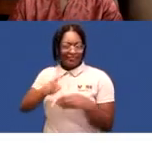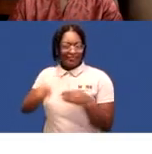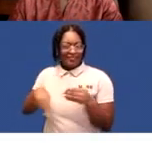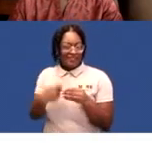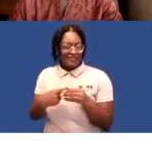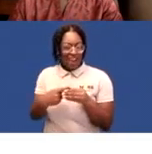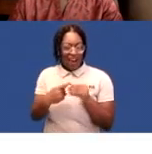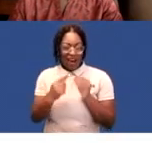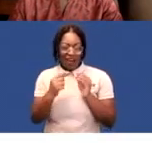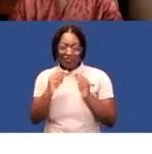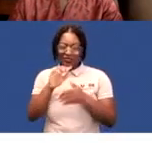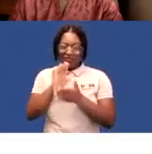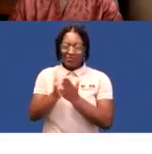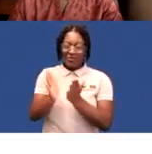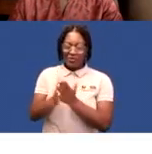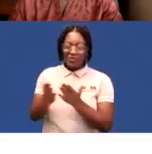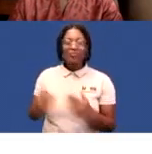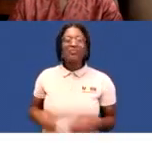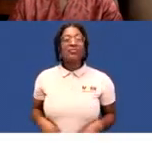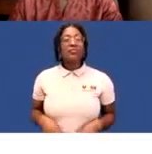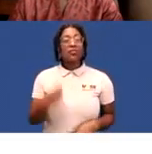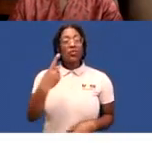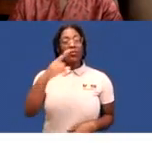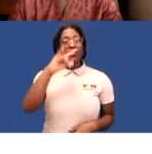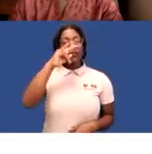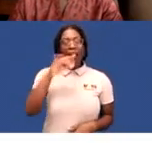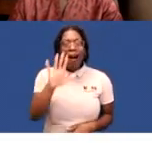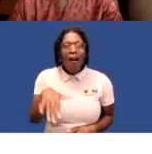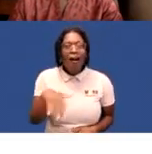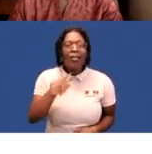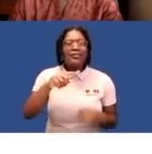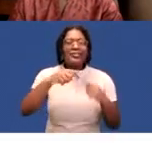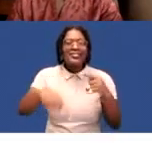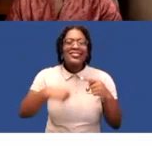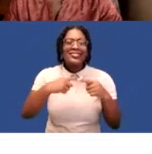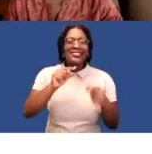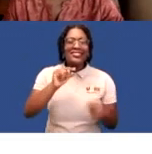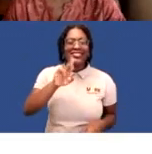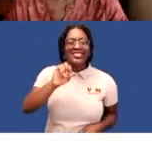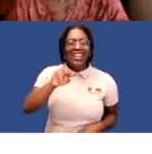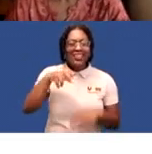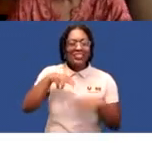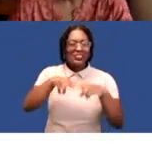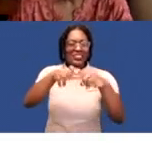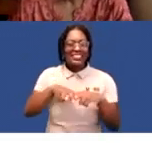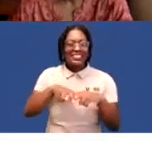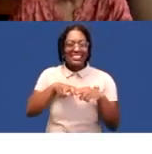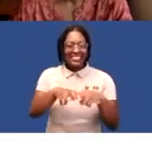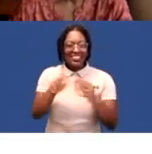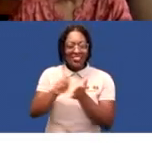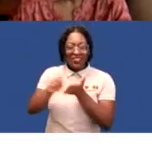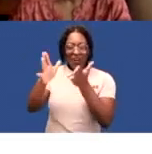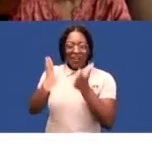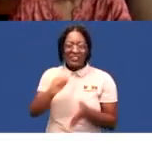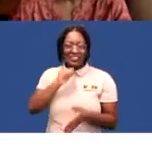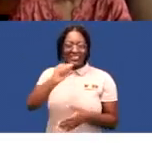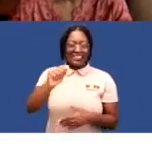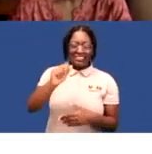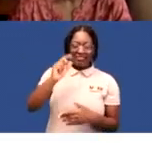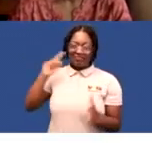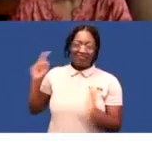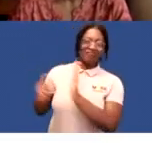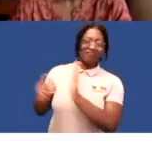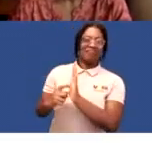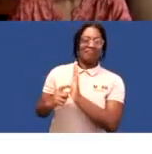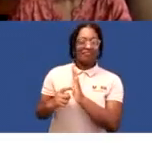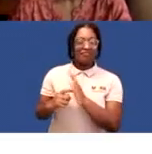as beautiful. How can we convince them that it is? I think about how some of you love to push it, and some of you love to ride